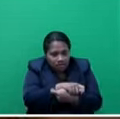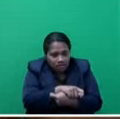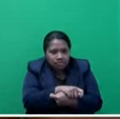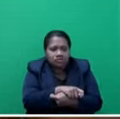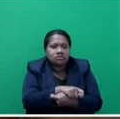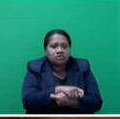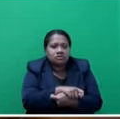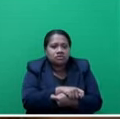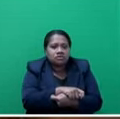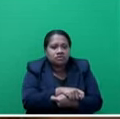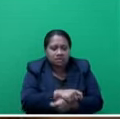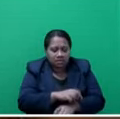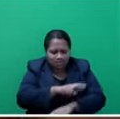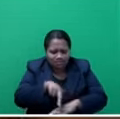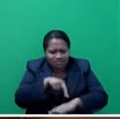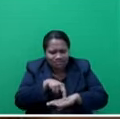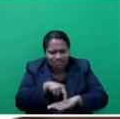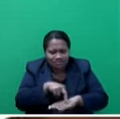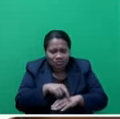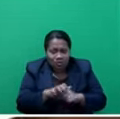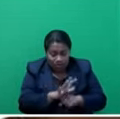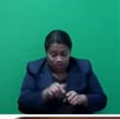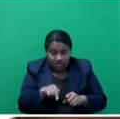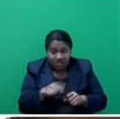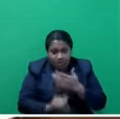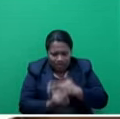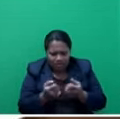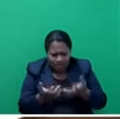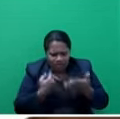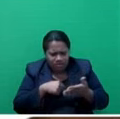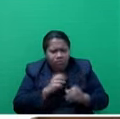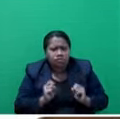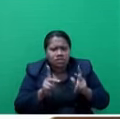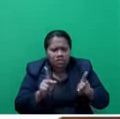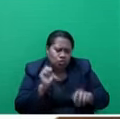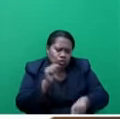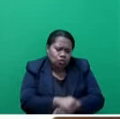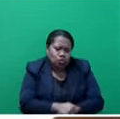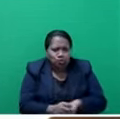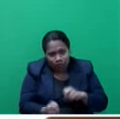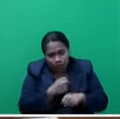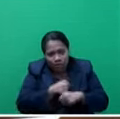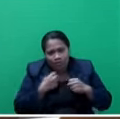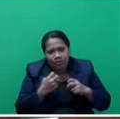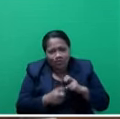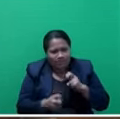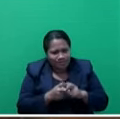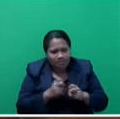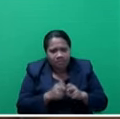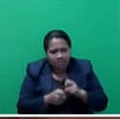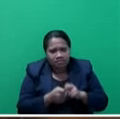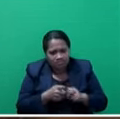Mr. Speaker, regional cooperation not only presents an opportunity for us to overcome our problems, it is absolutely